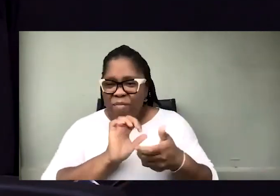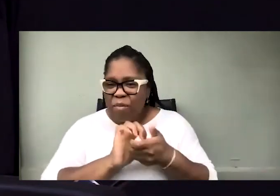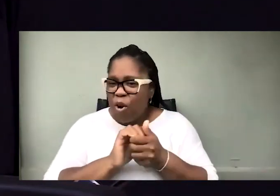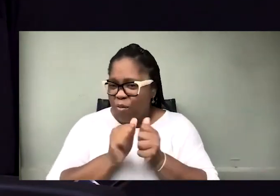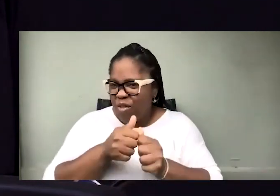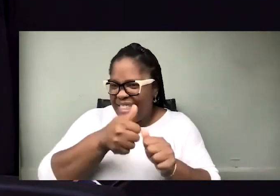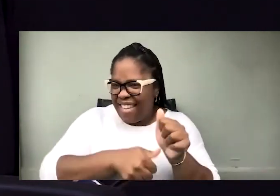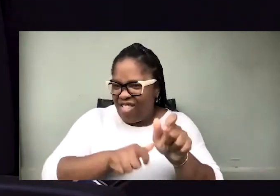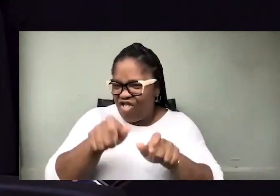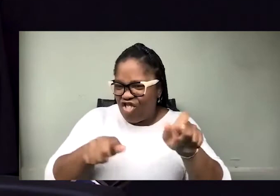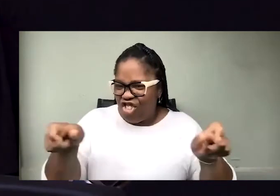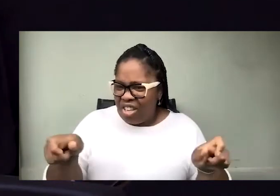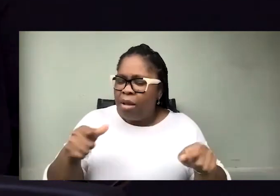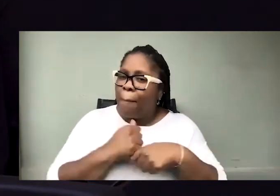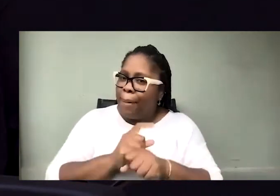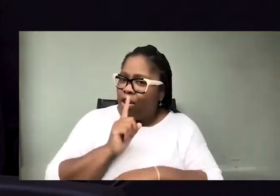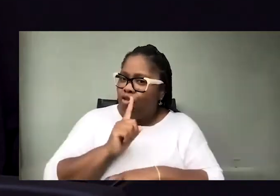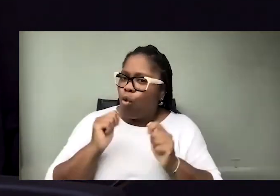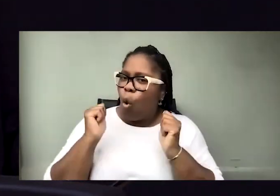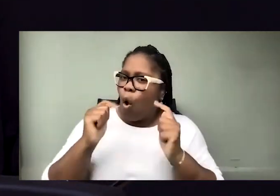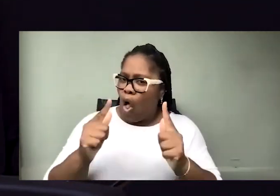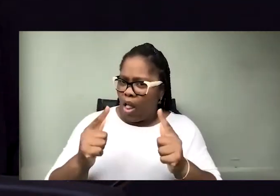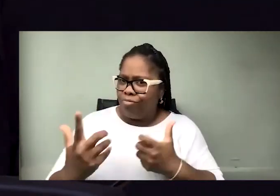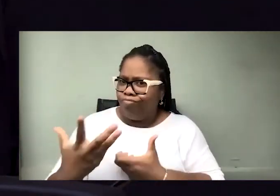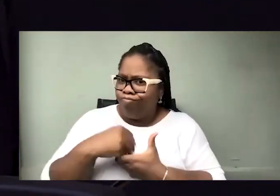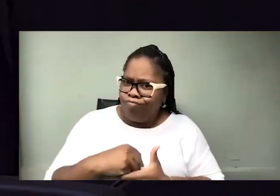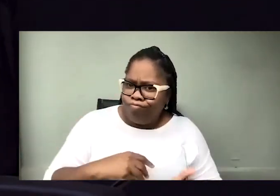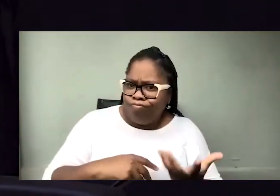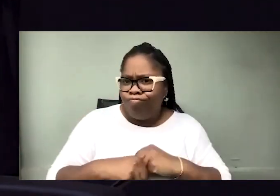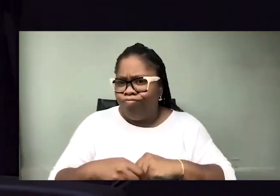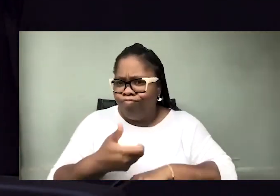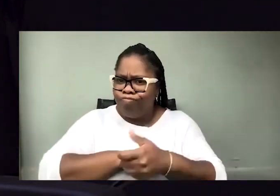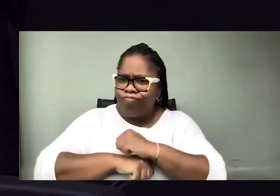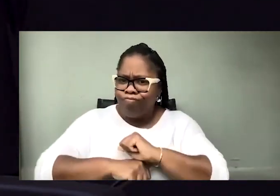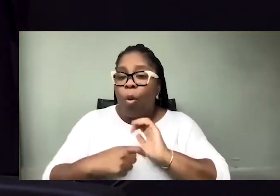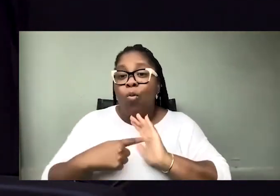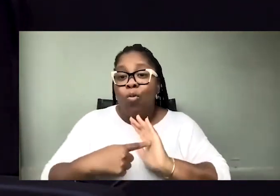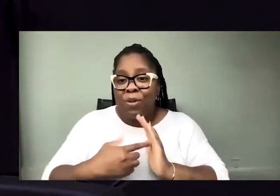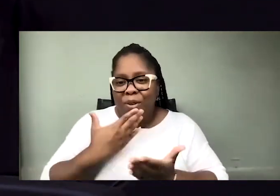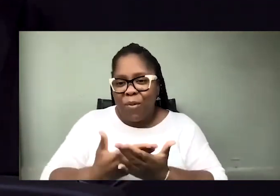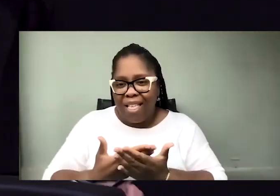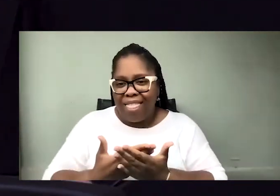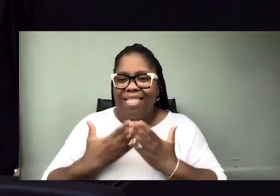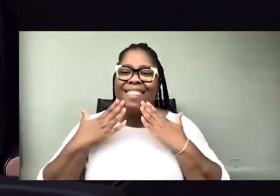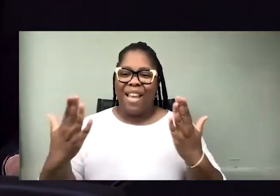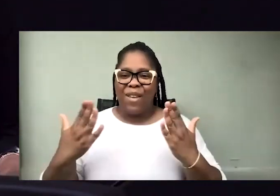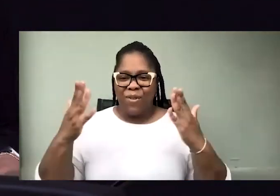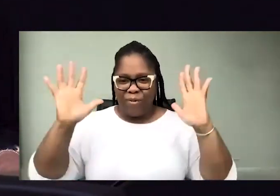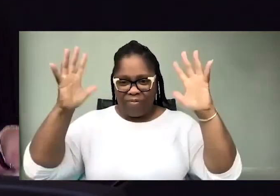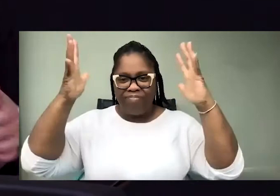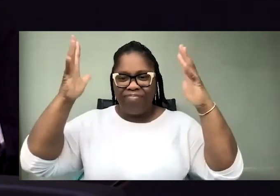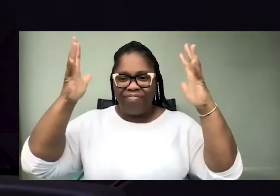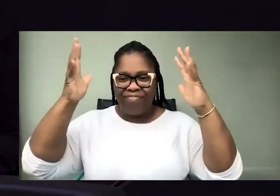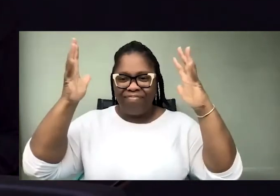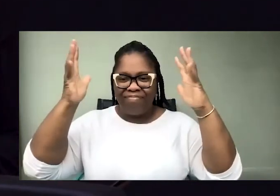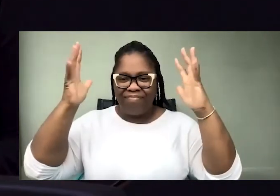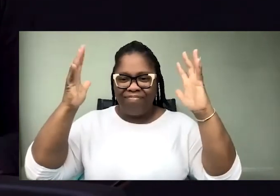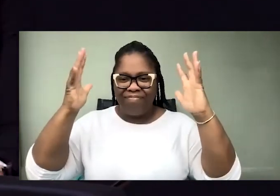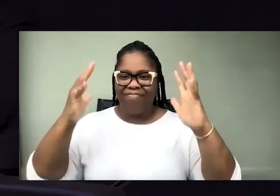with each of you and making sure we're all at the table and we're all really well represented. So thank you.